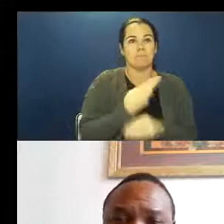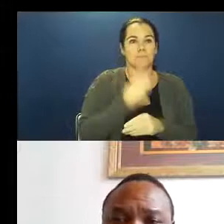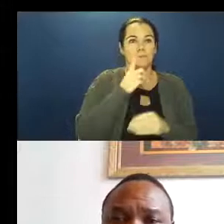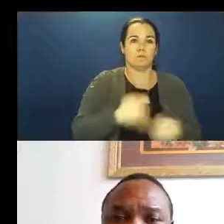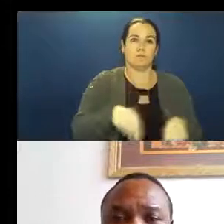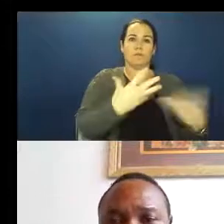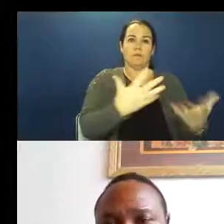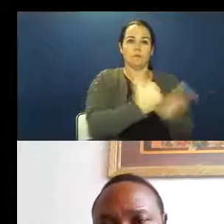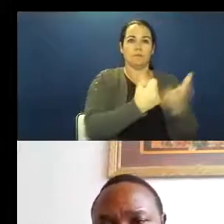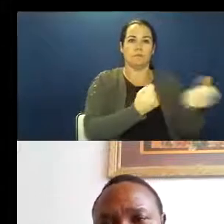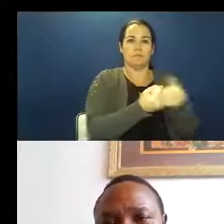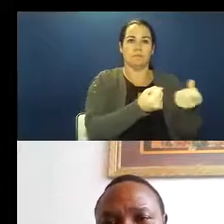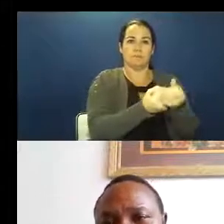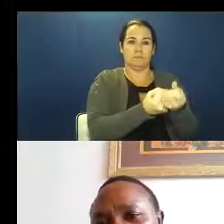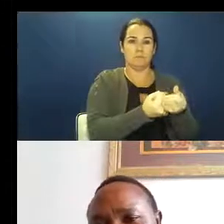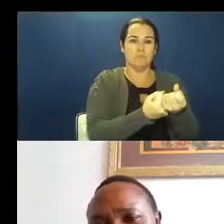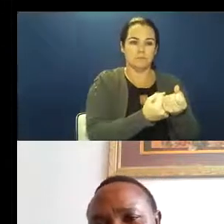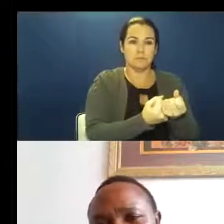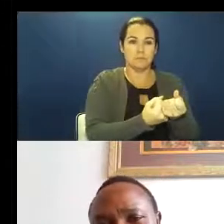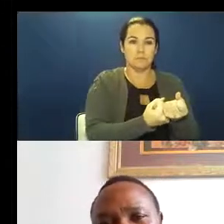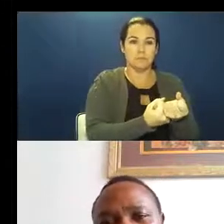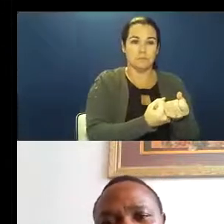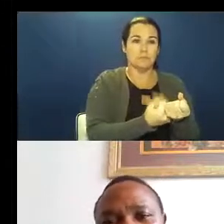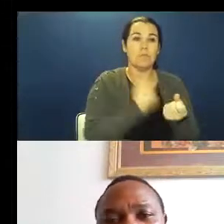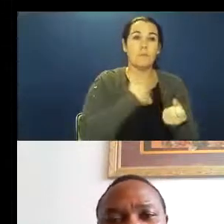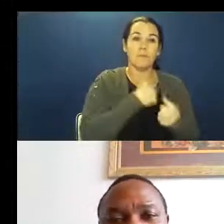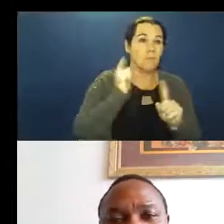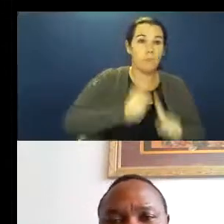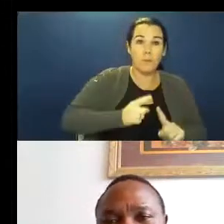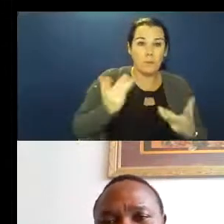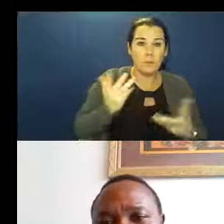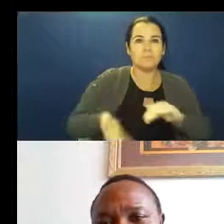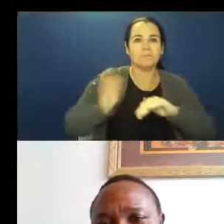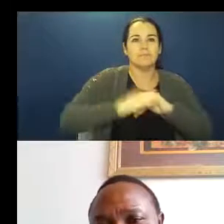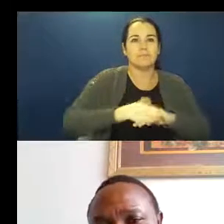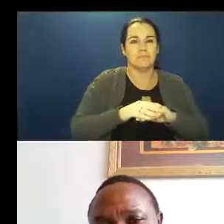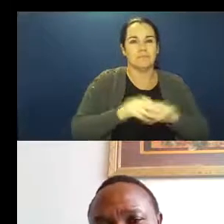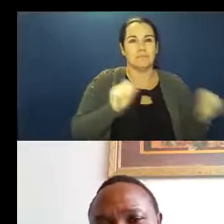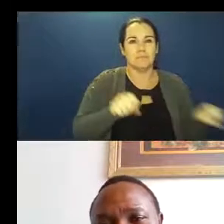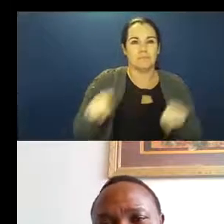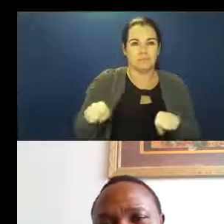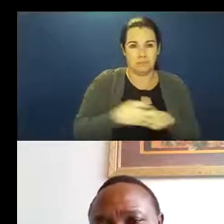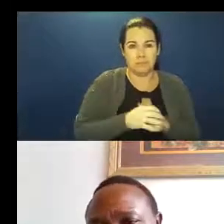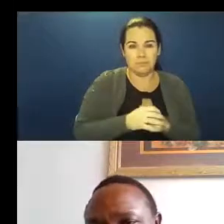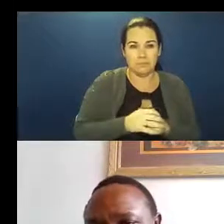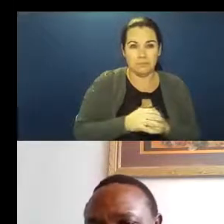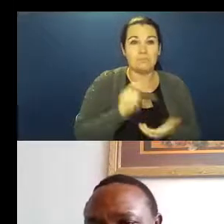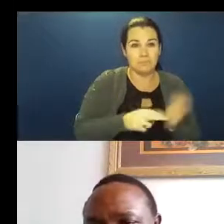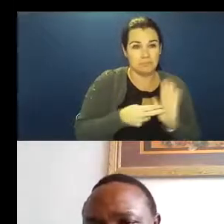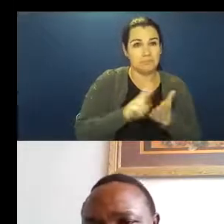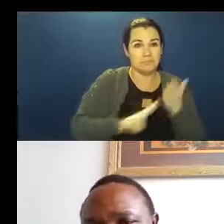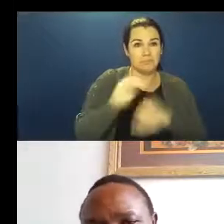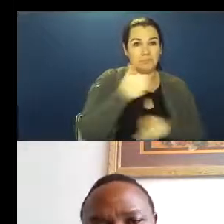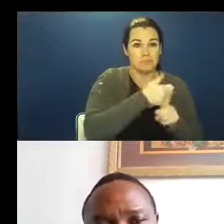are designed to build those capacities so that these universities can be able to compete